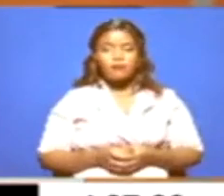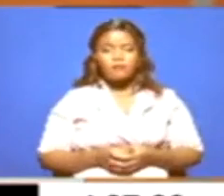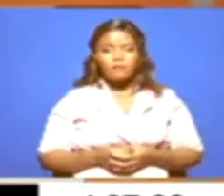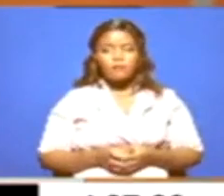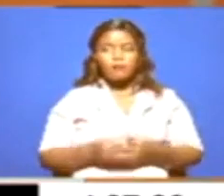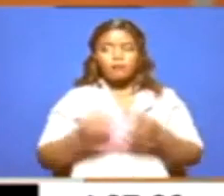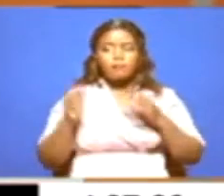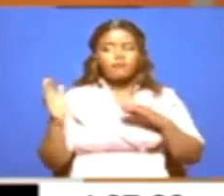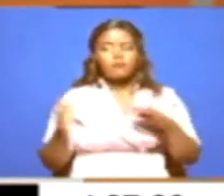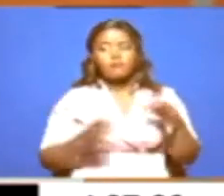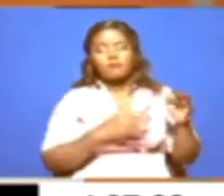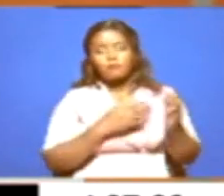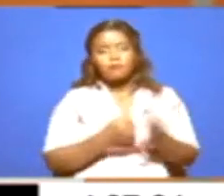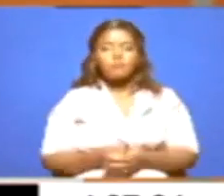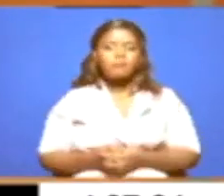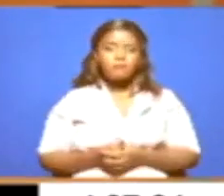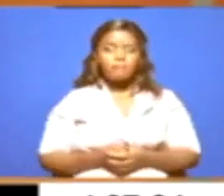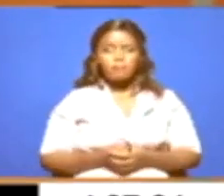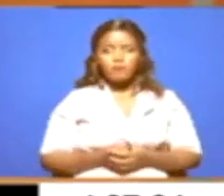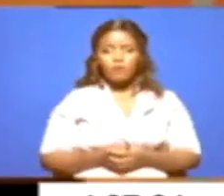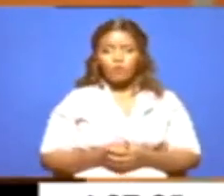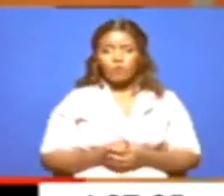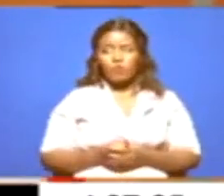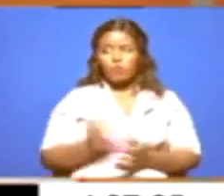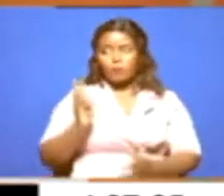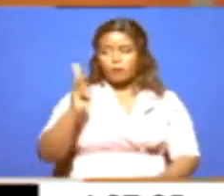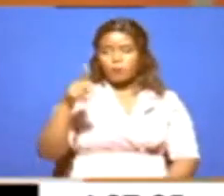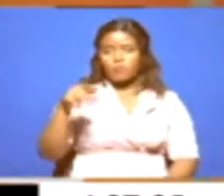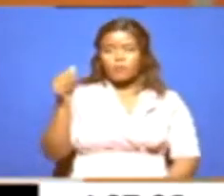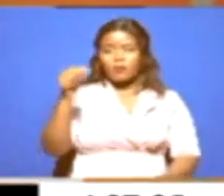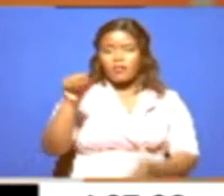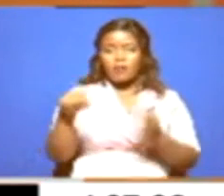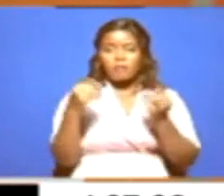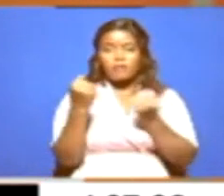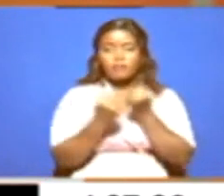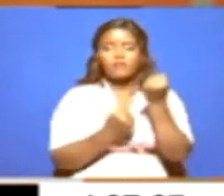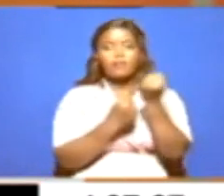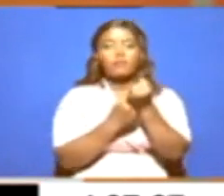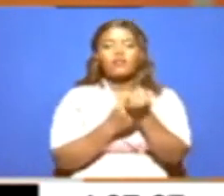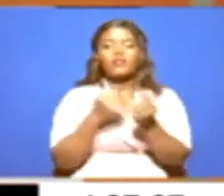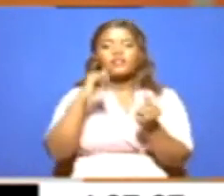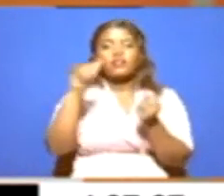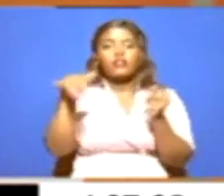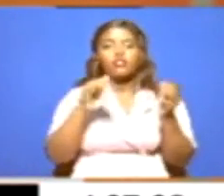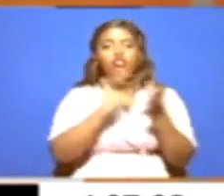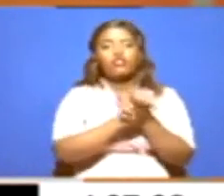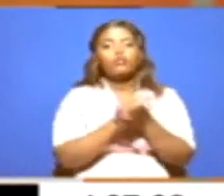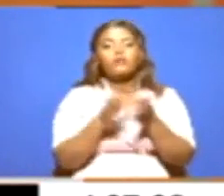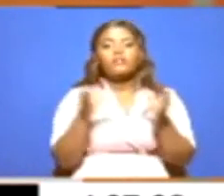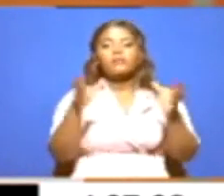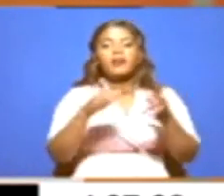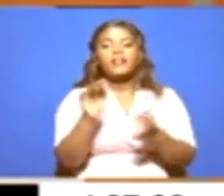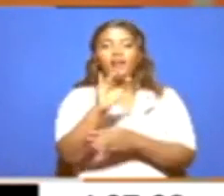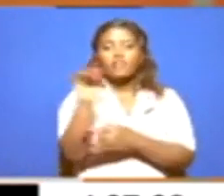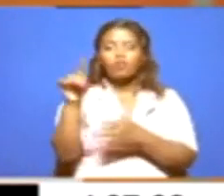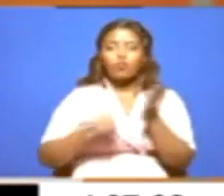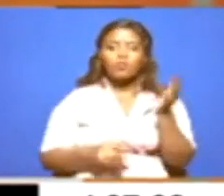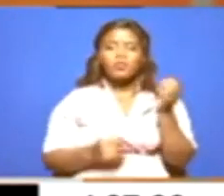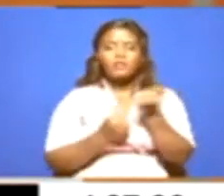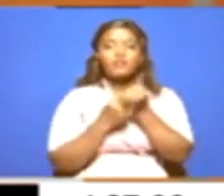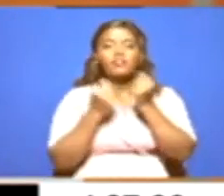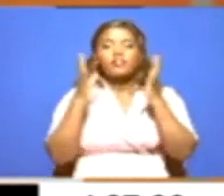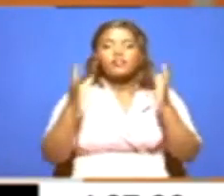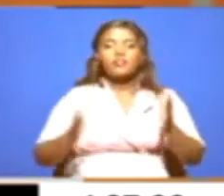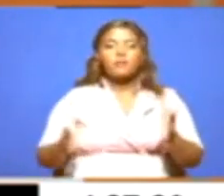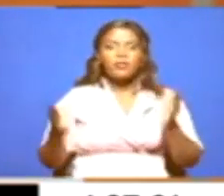A section of members of parliament affiliated to Jubilee Party have urged their supporters to enlist themselves afresh ahead